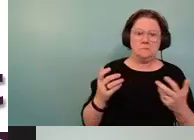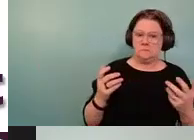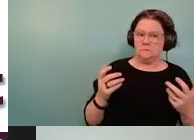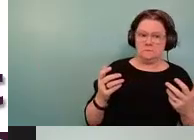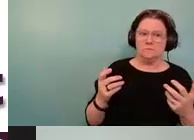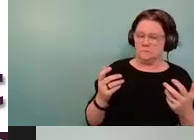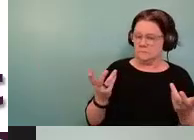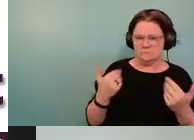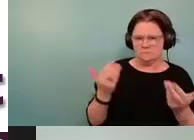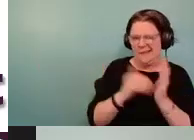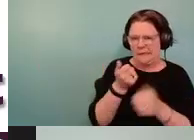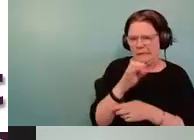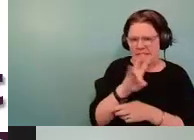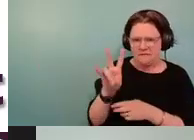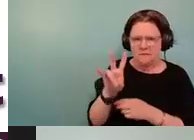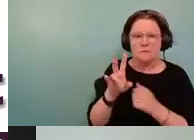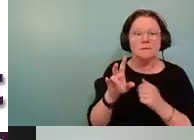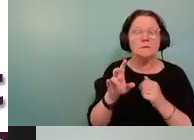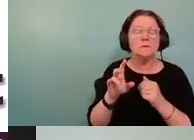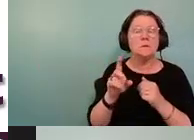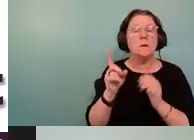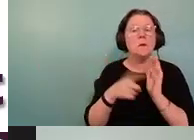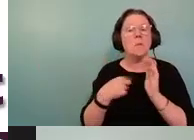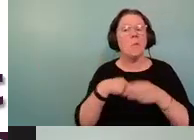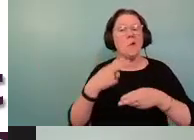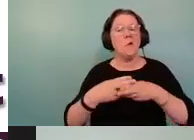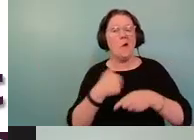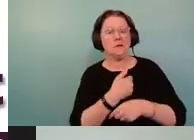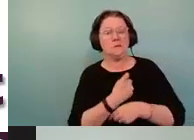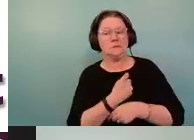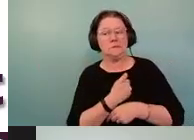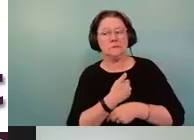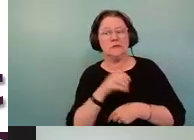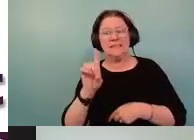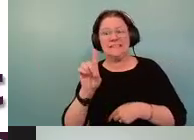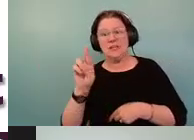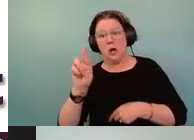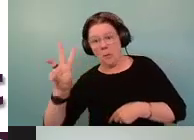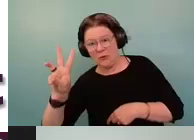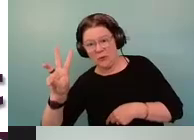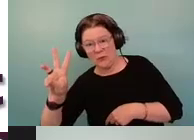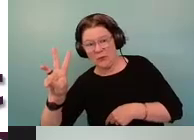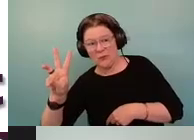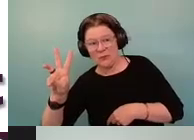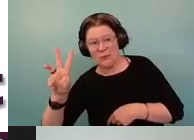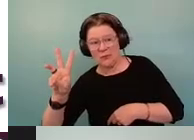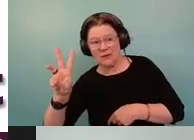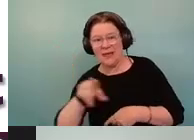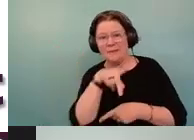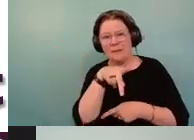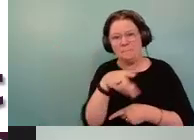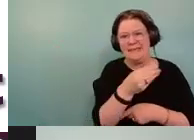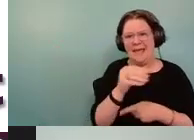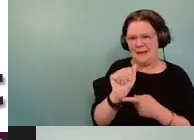since 1977. Sometimes you'll hear us refer to ourselves as DRW, and the PNA,